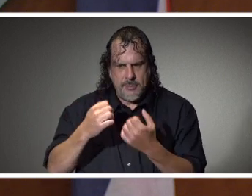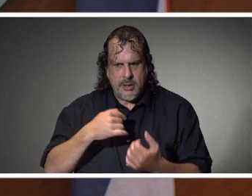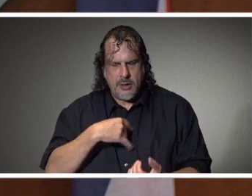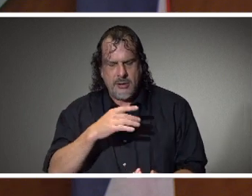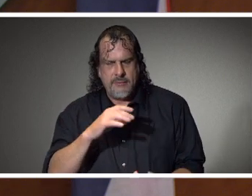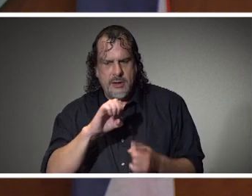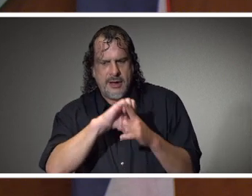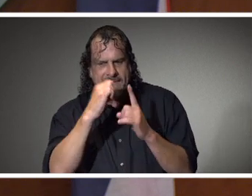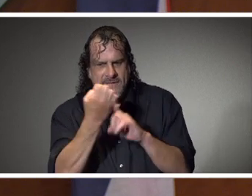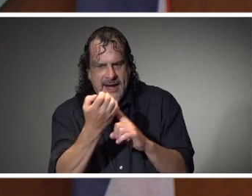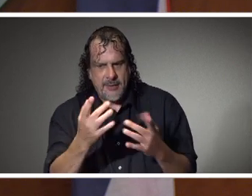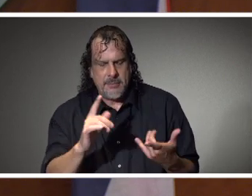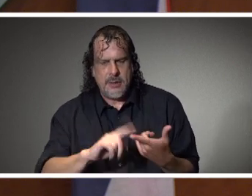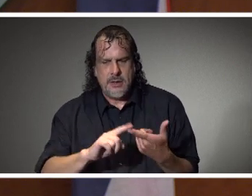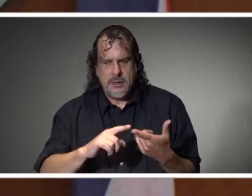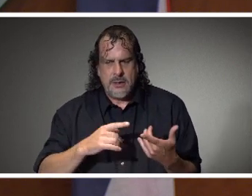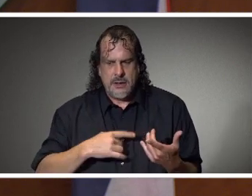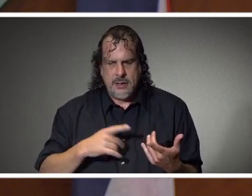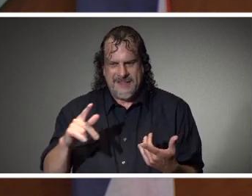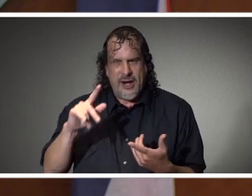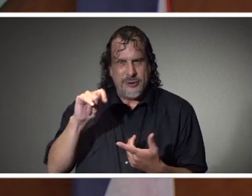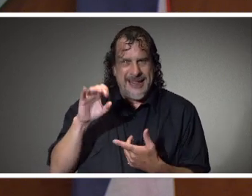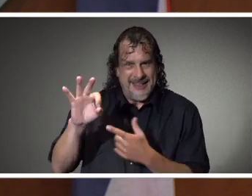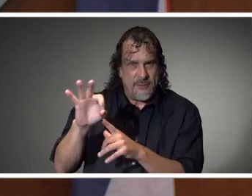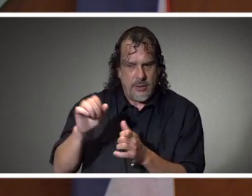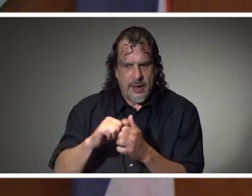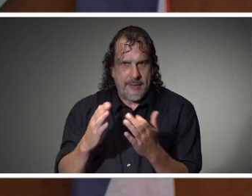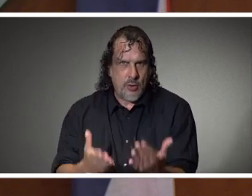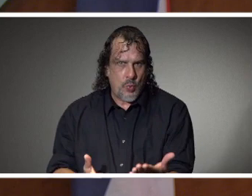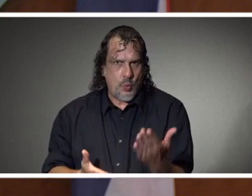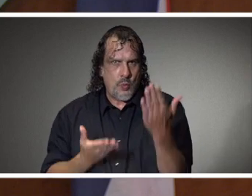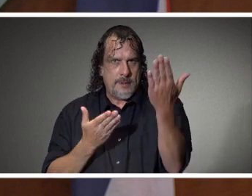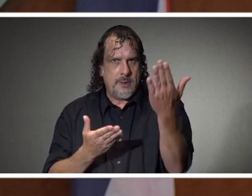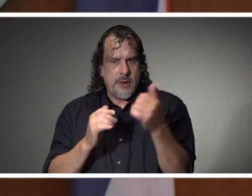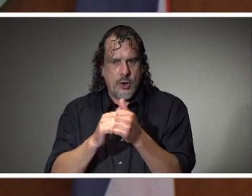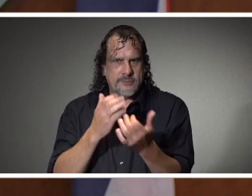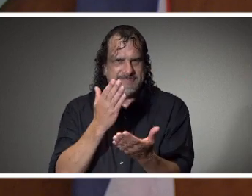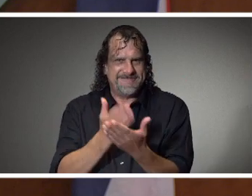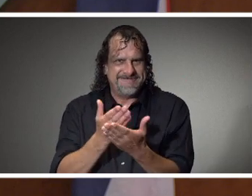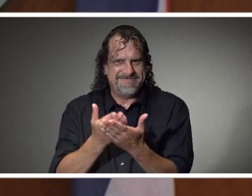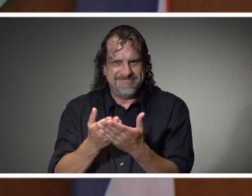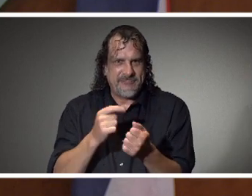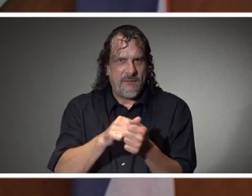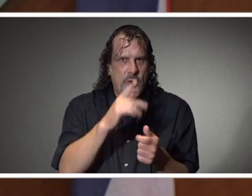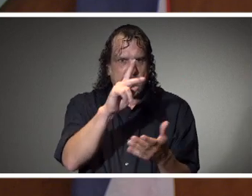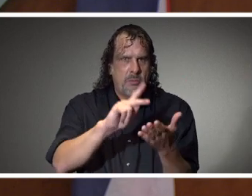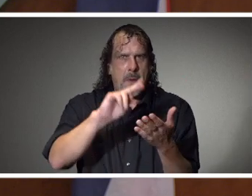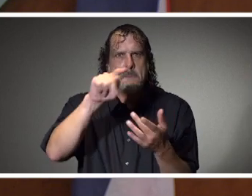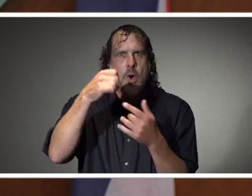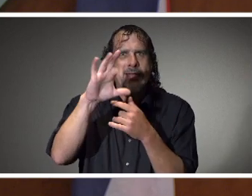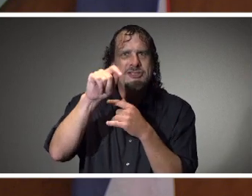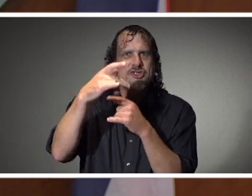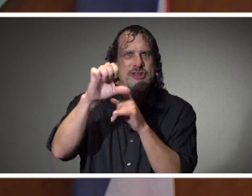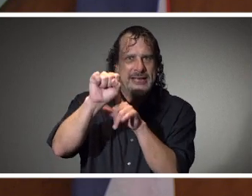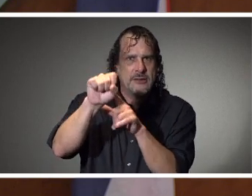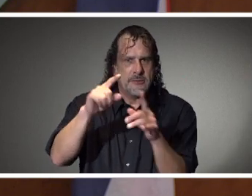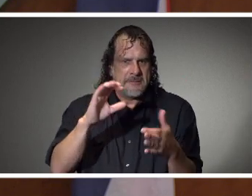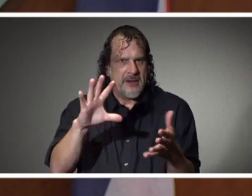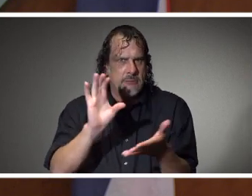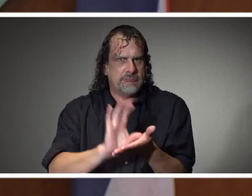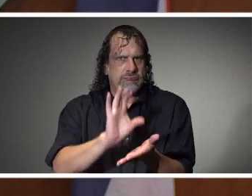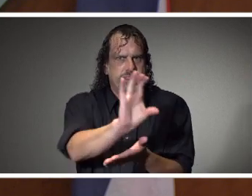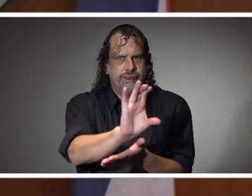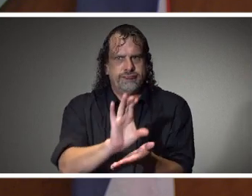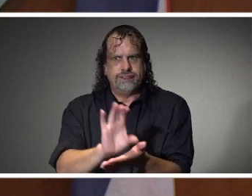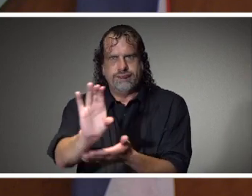Mesa Task Force and their group has made recommendations on funding projects. Some of those projects have been funded, and I know that there